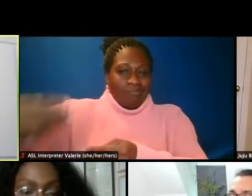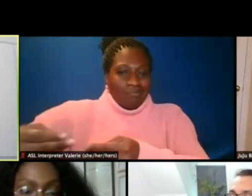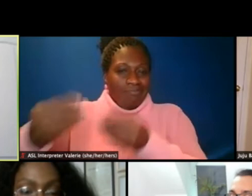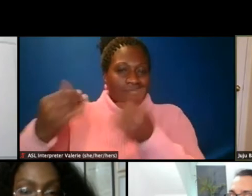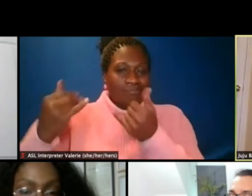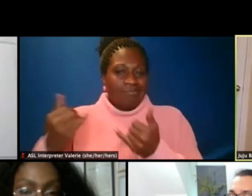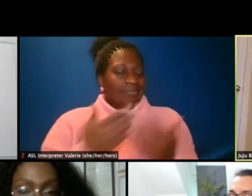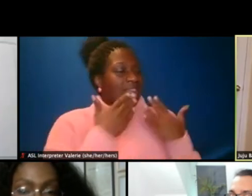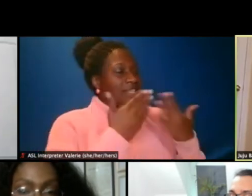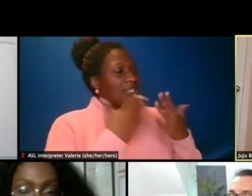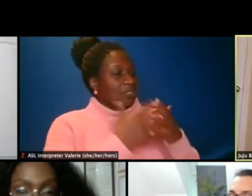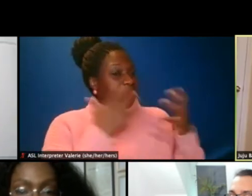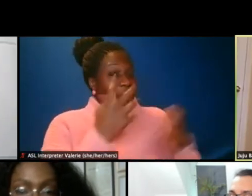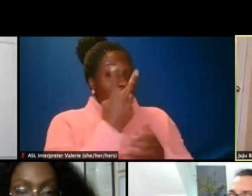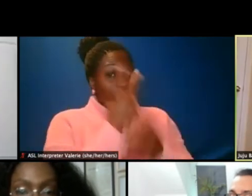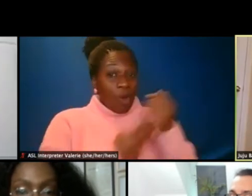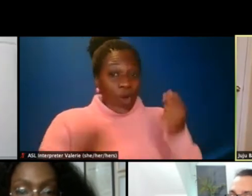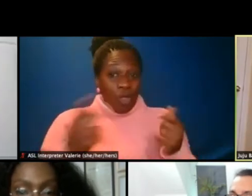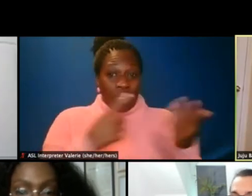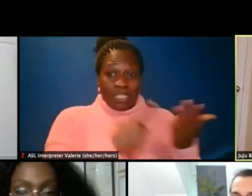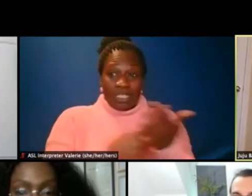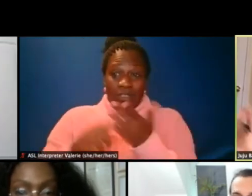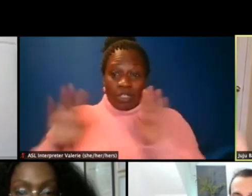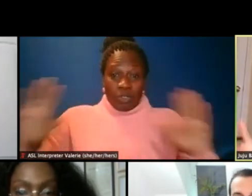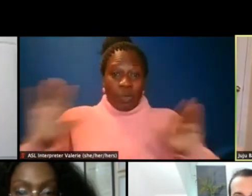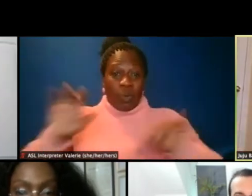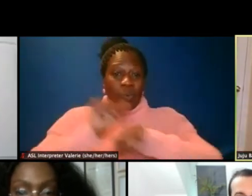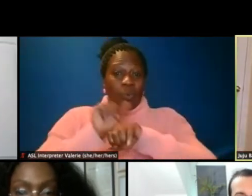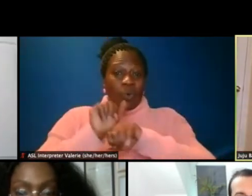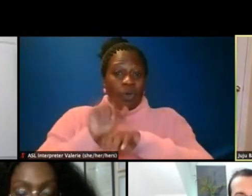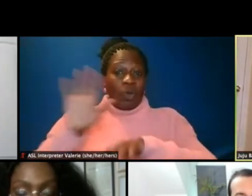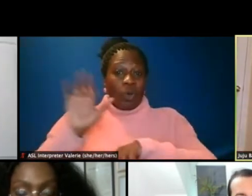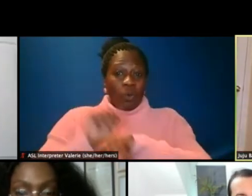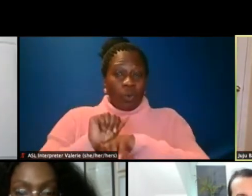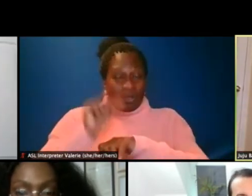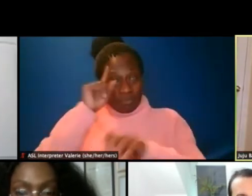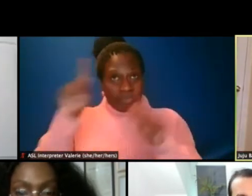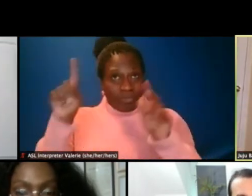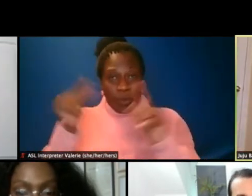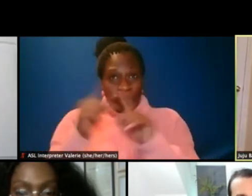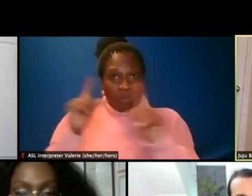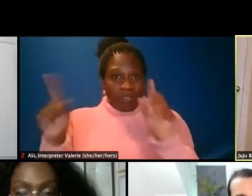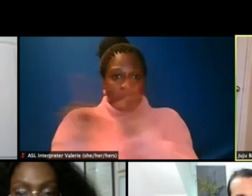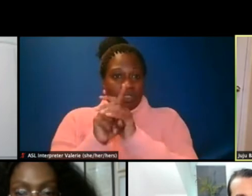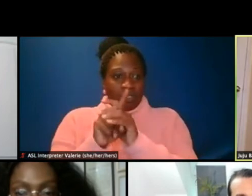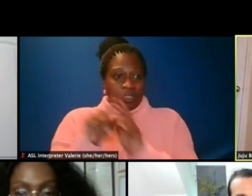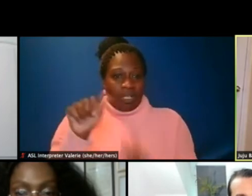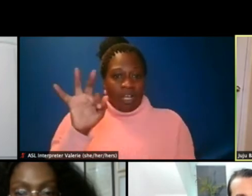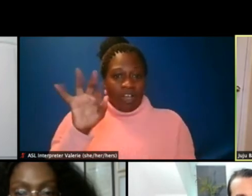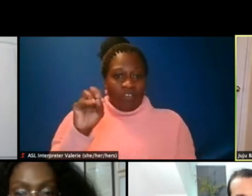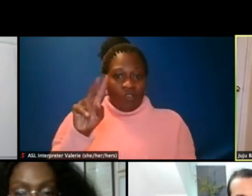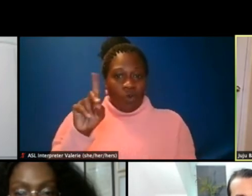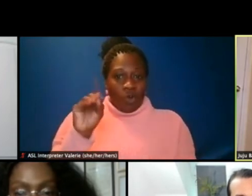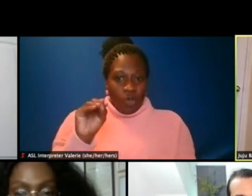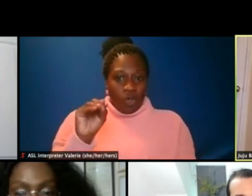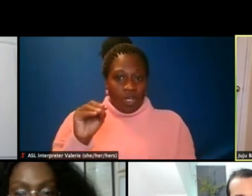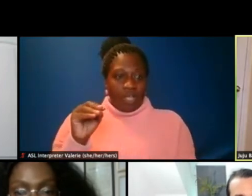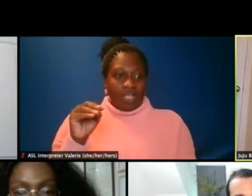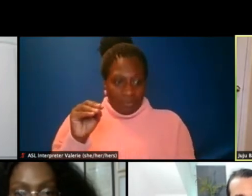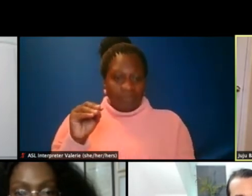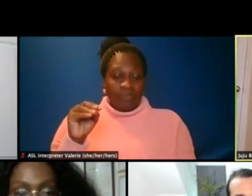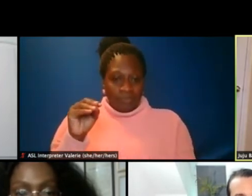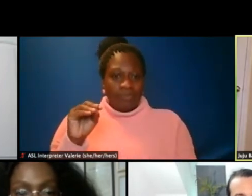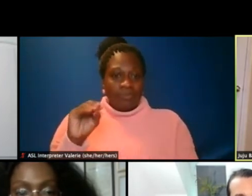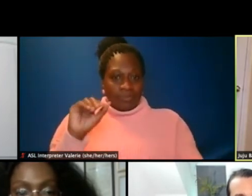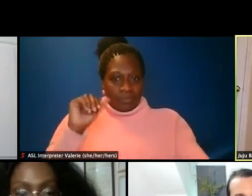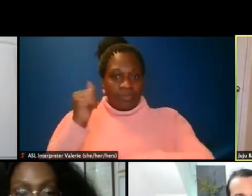thank you so much. When both of you all talk about your work, the word that came to my mind was a portal. And so like this space that you all are creating to be